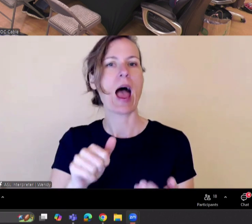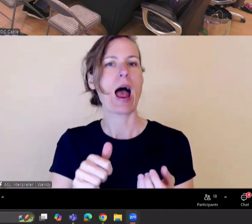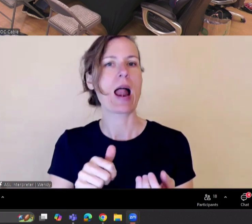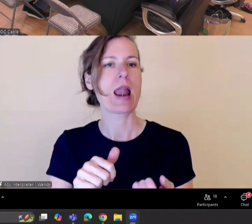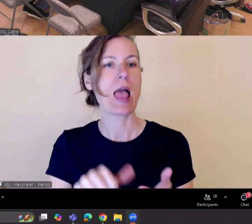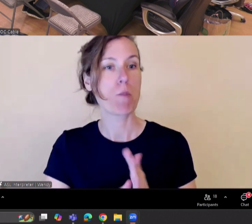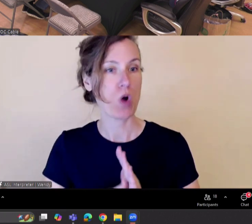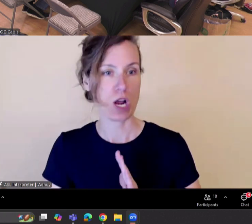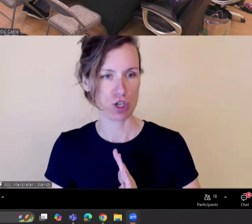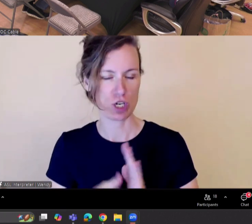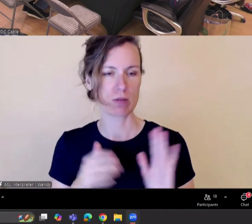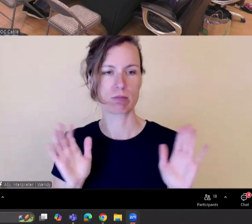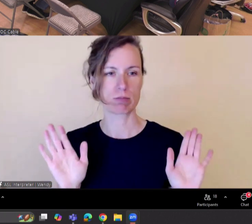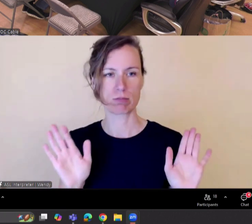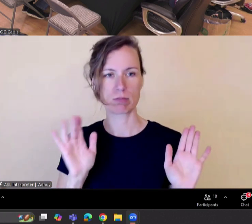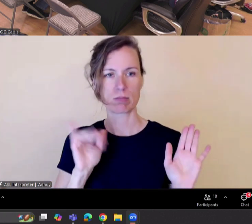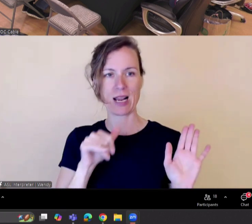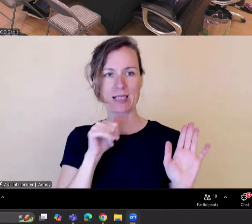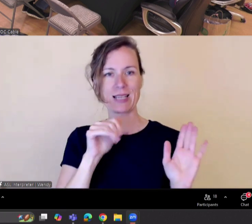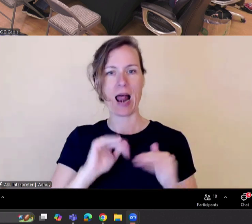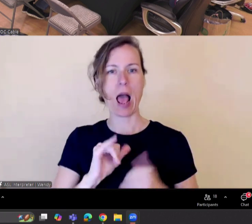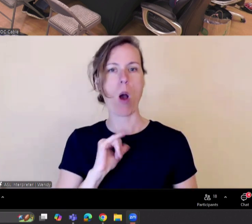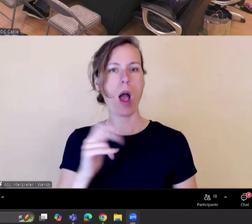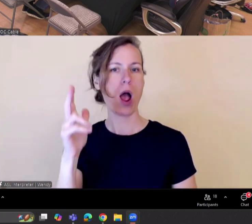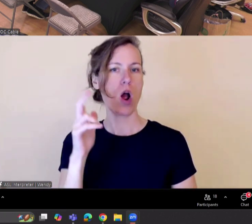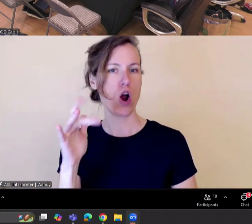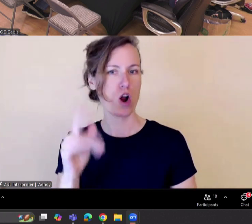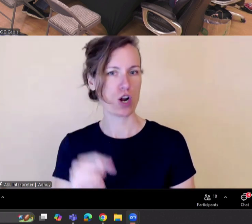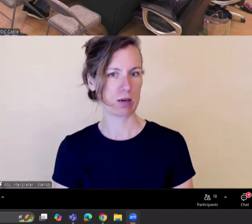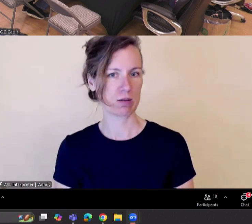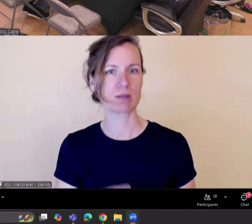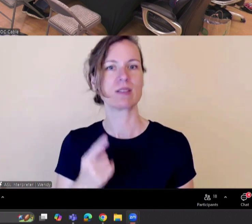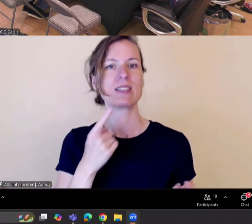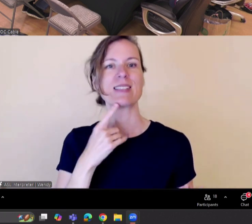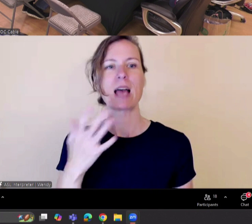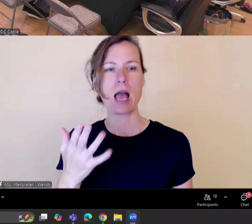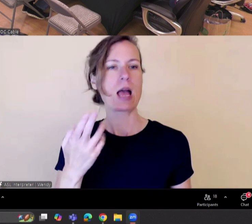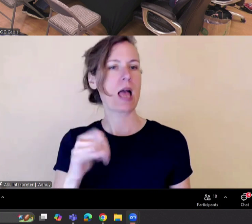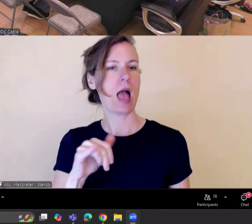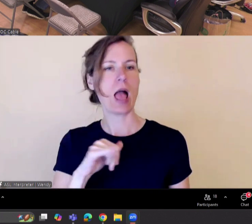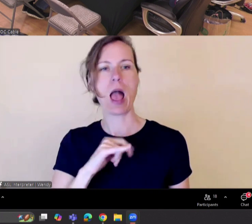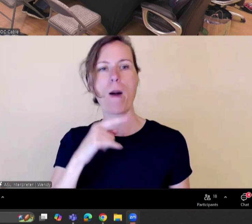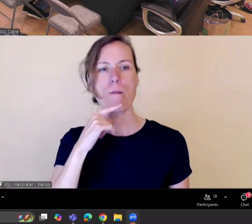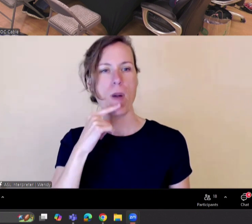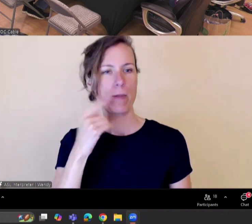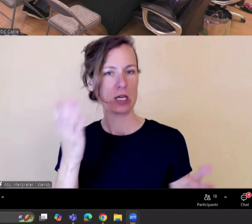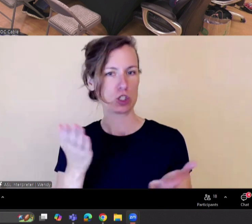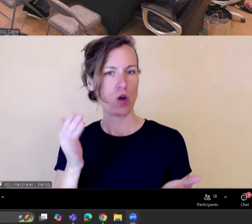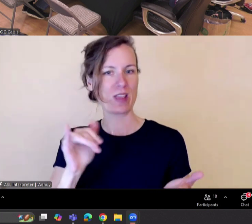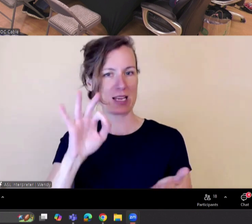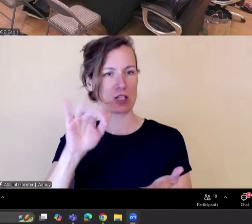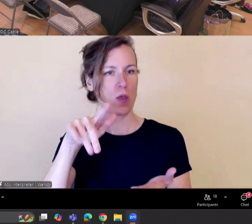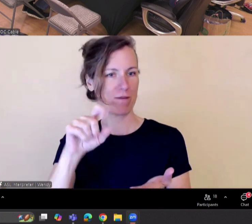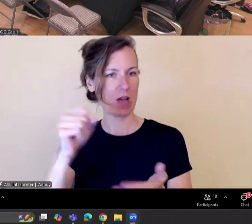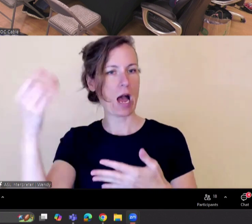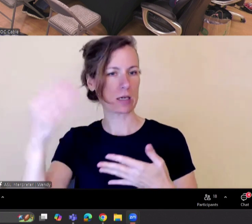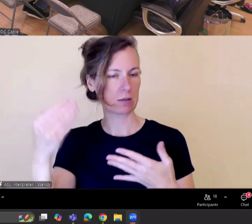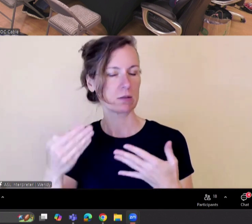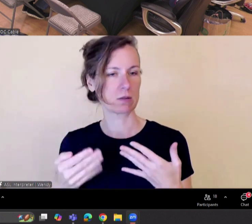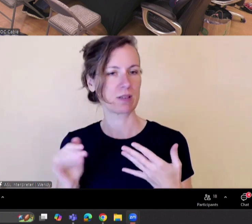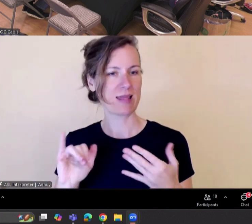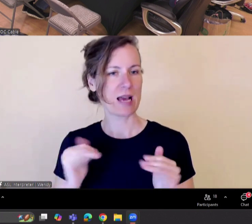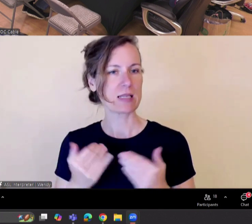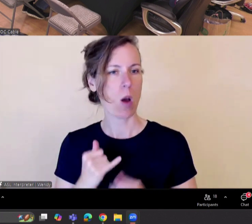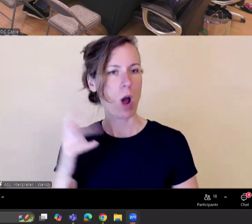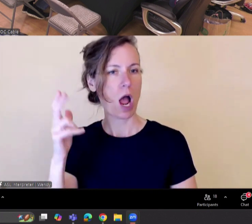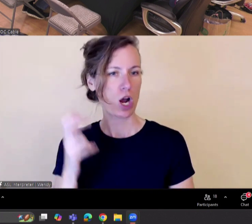I was hearing it. I heard him that is saying, "Hey, I am a public servant. These are the facts that I'm dealing with. These are the consequences,